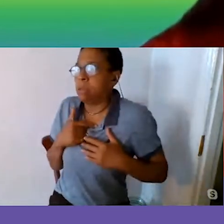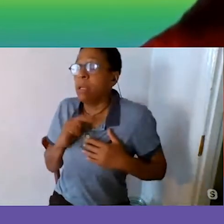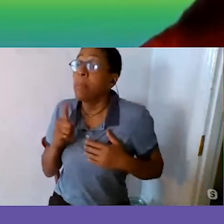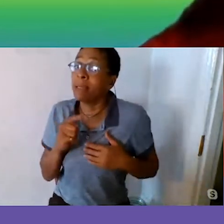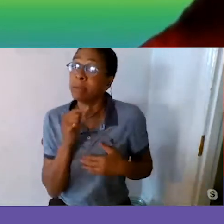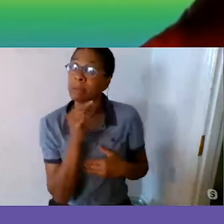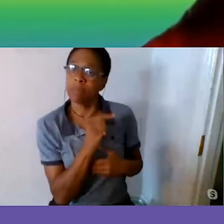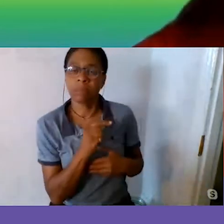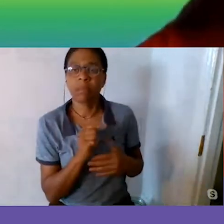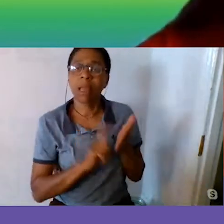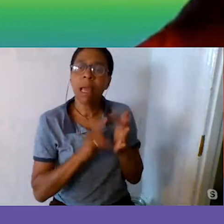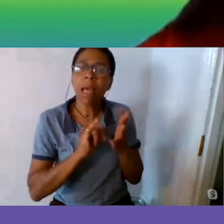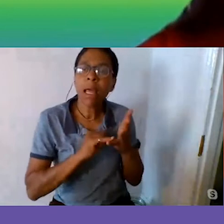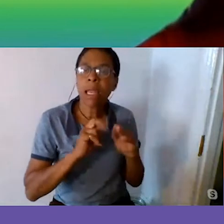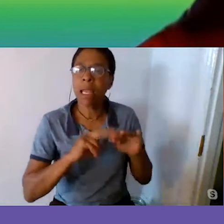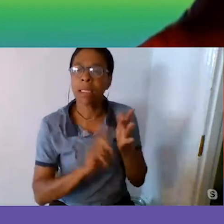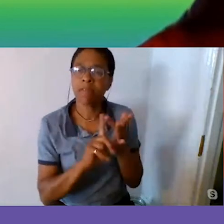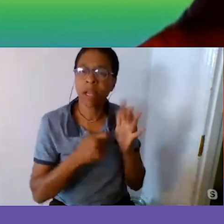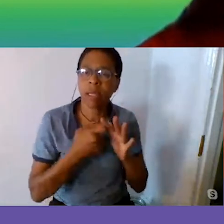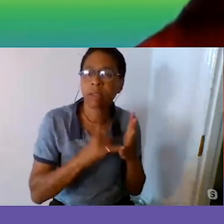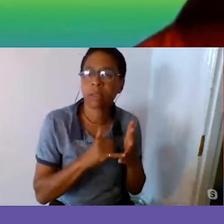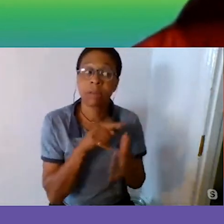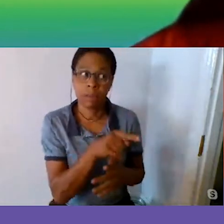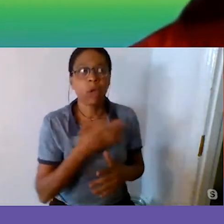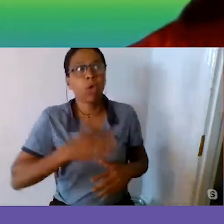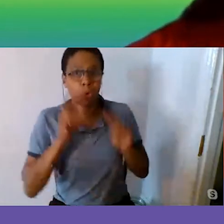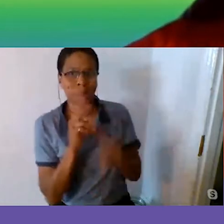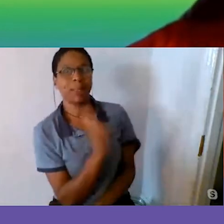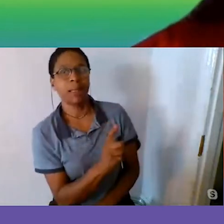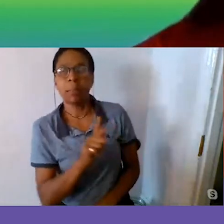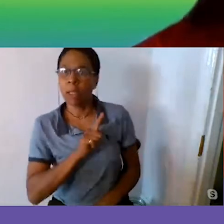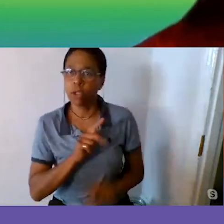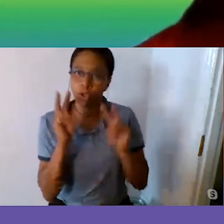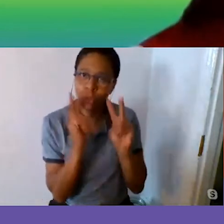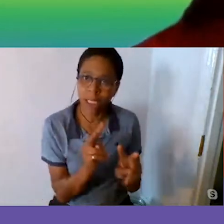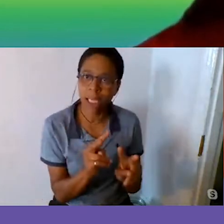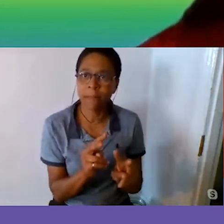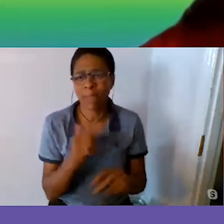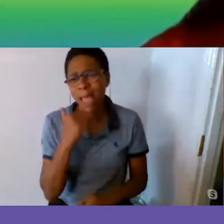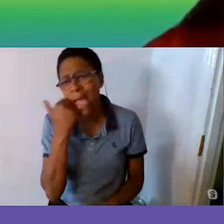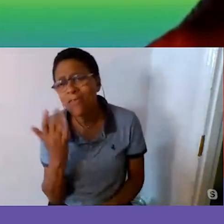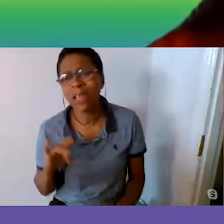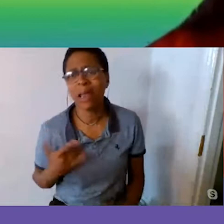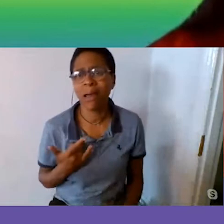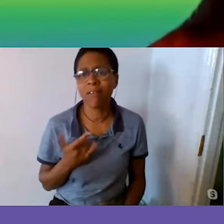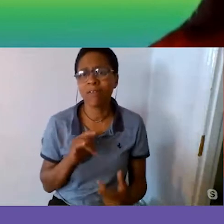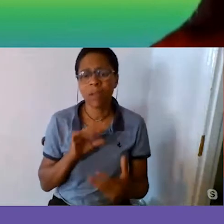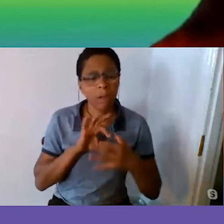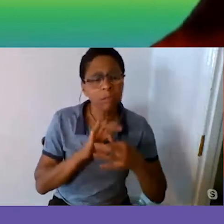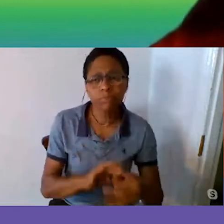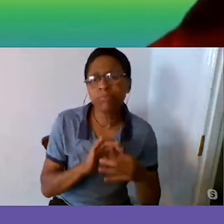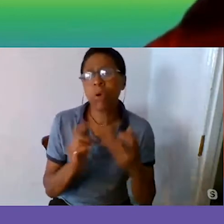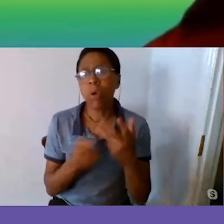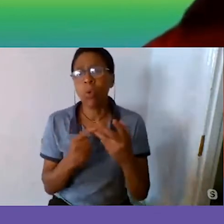truly independent films that aren't going on these platforms are actually the ones you want to see, where you see your day-to-day life, where you interact with other queer people. And so actually